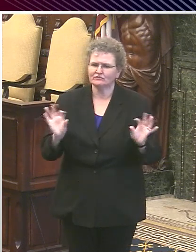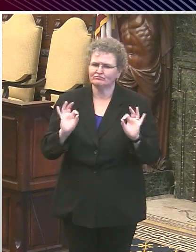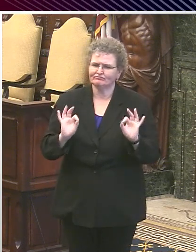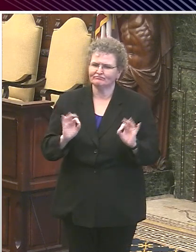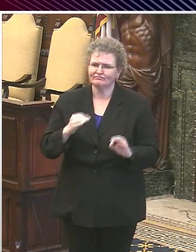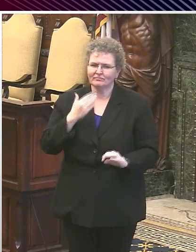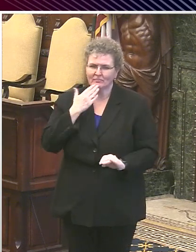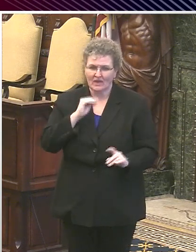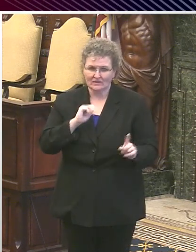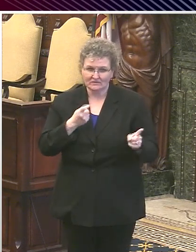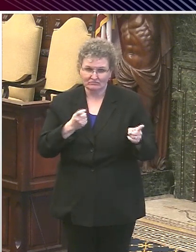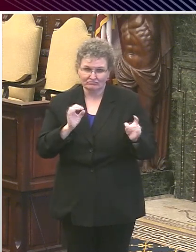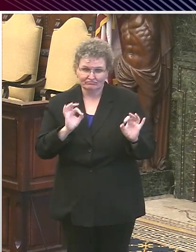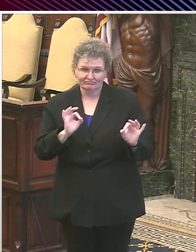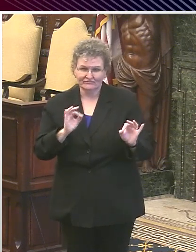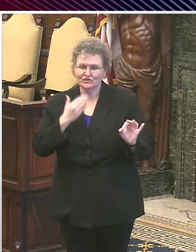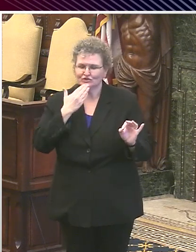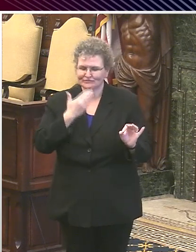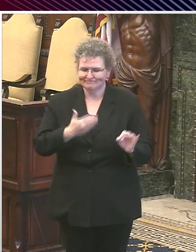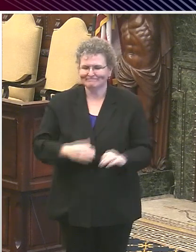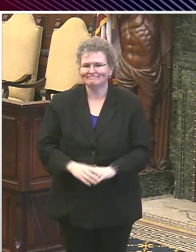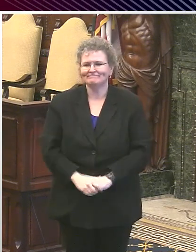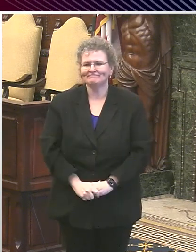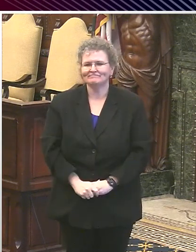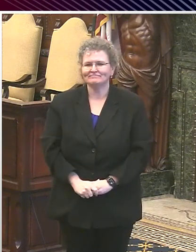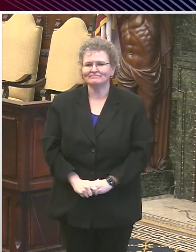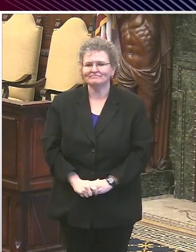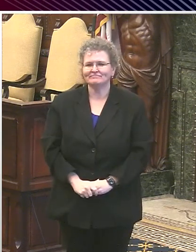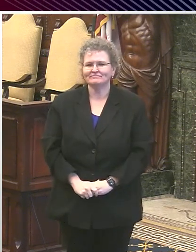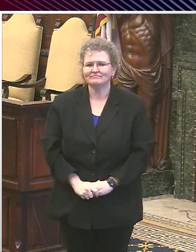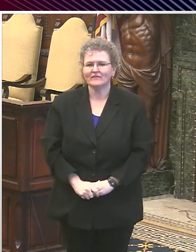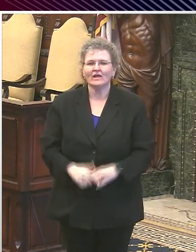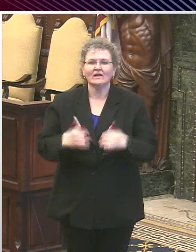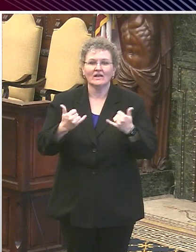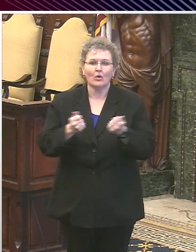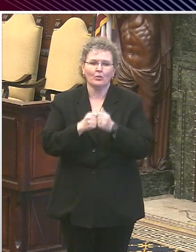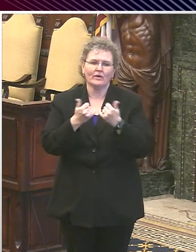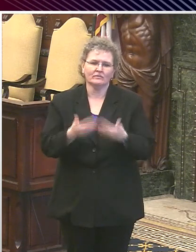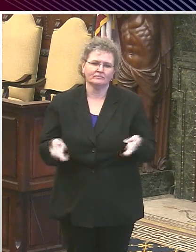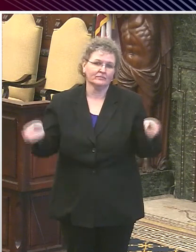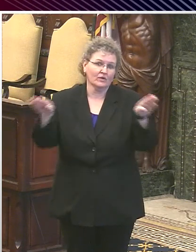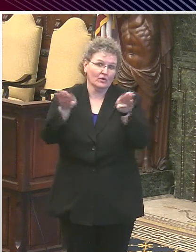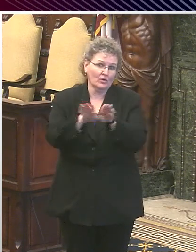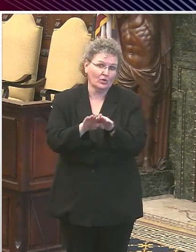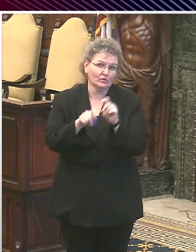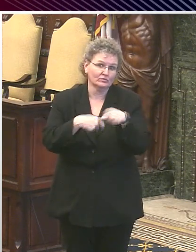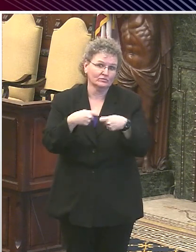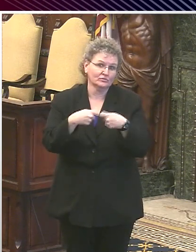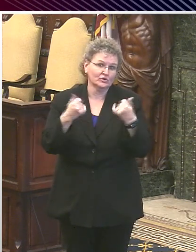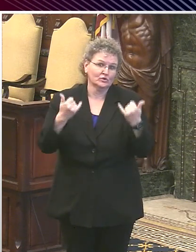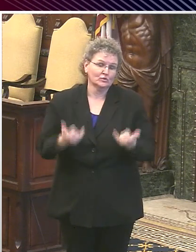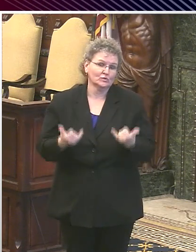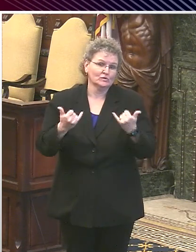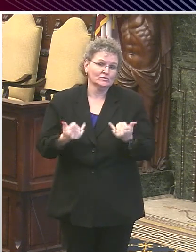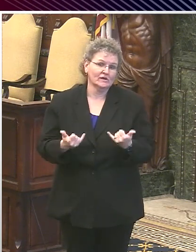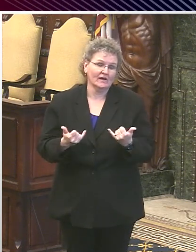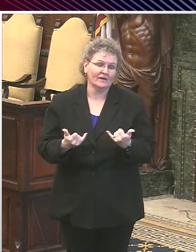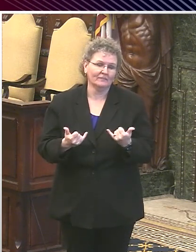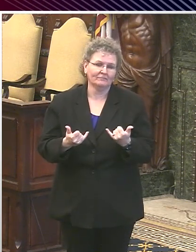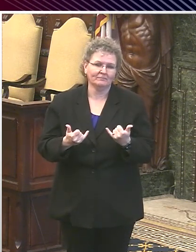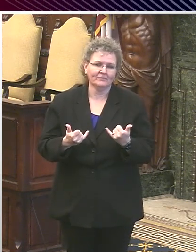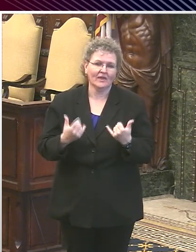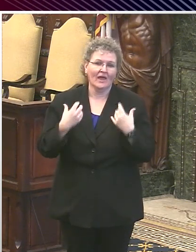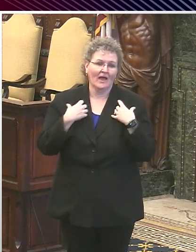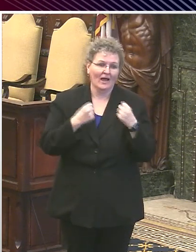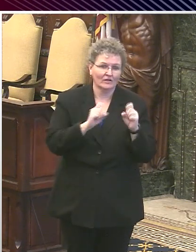Max? Thanks, Mike. Very good. All right. And with that, we will wrap up today's press conference. I believe the health department